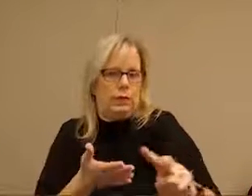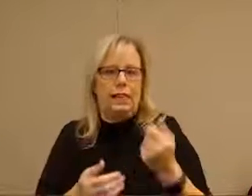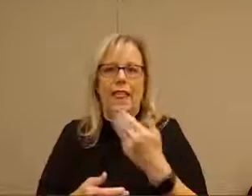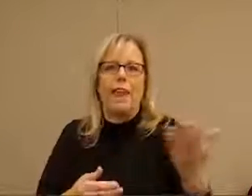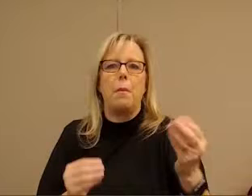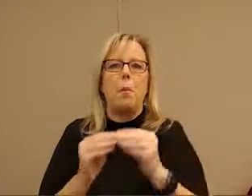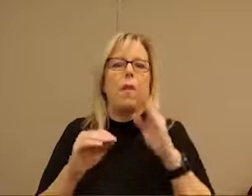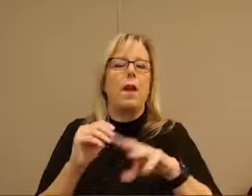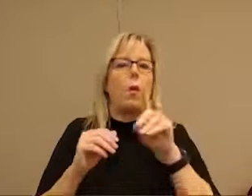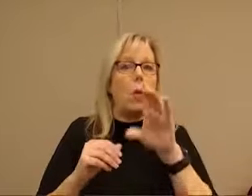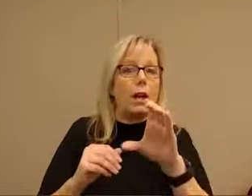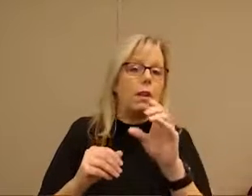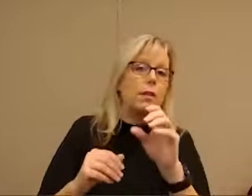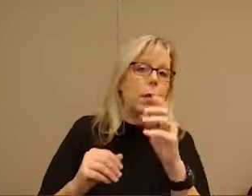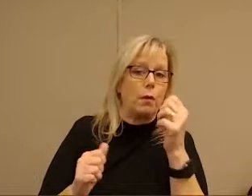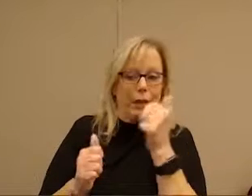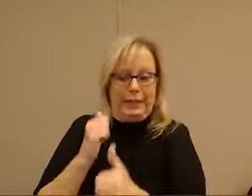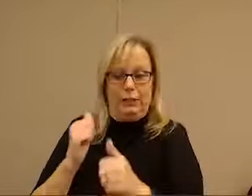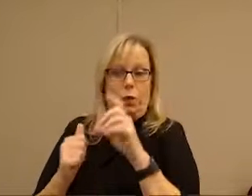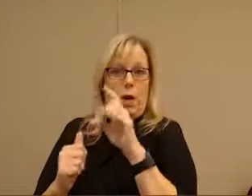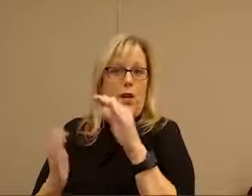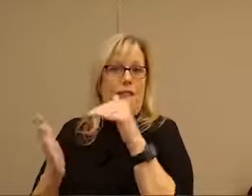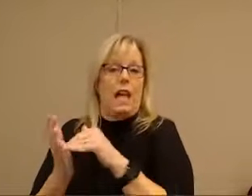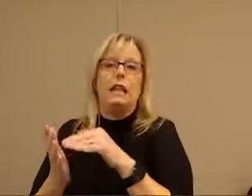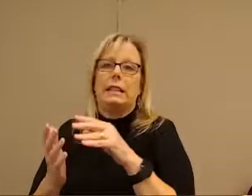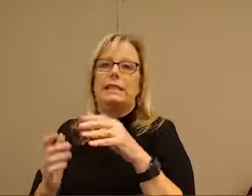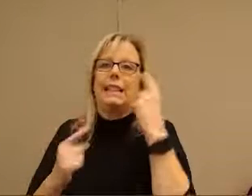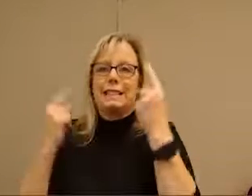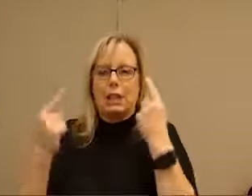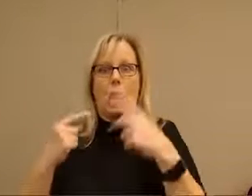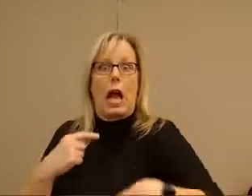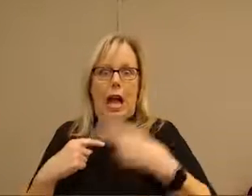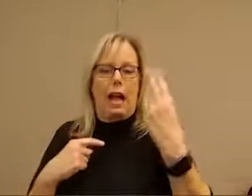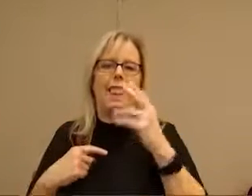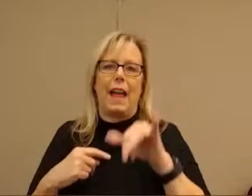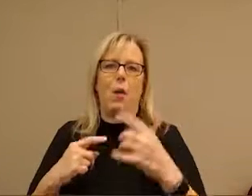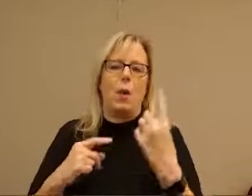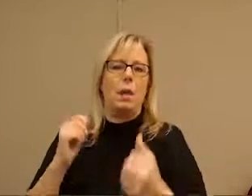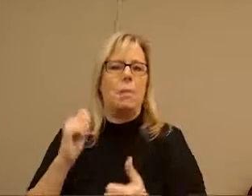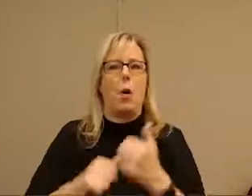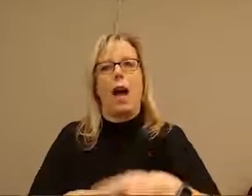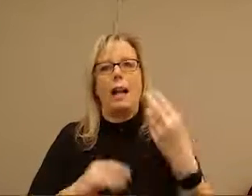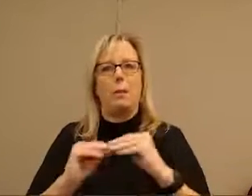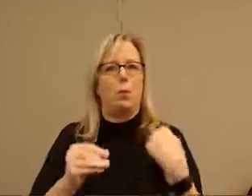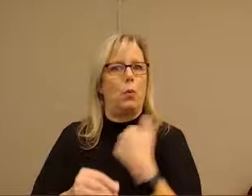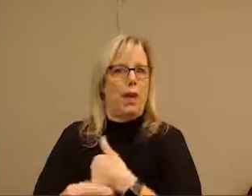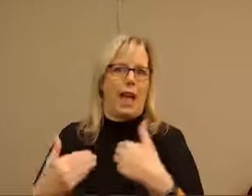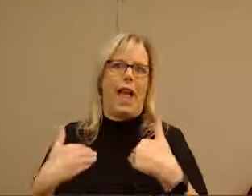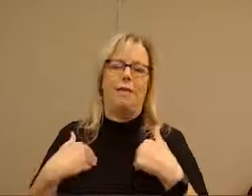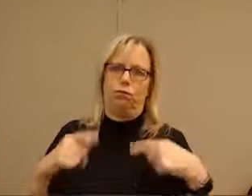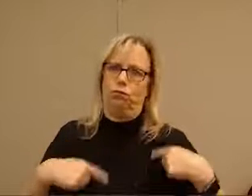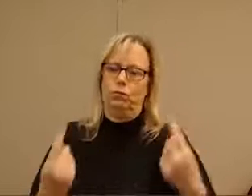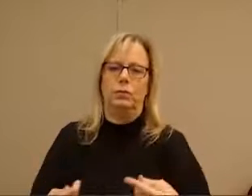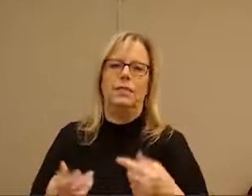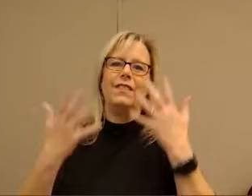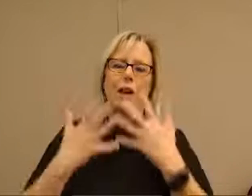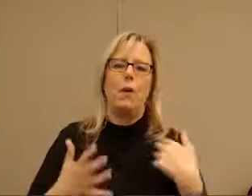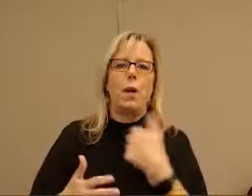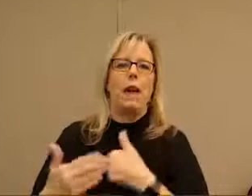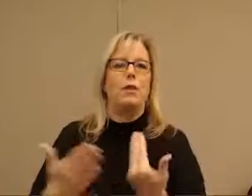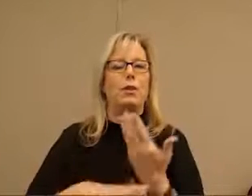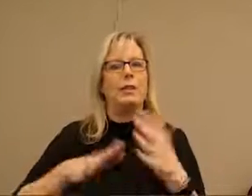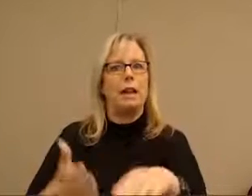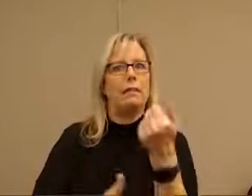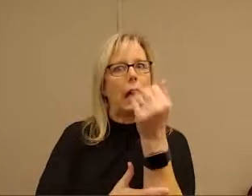over 100 per 100,000 is considered high. So this is one of the higher numbers that we've seen. Unfortunately, we do have 19 new deaths